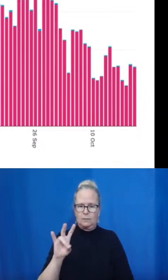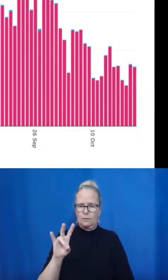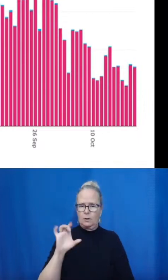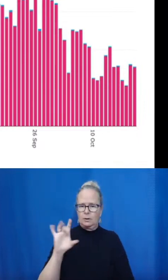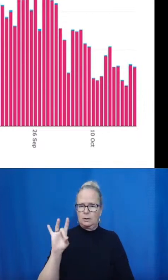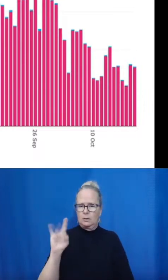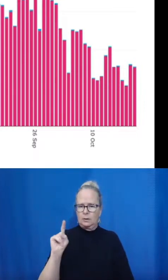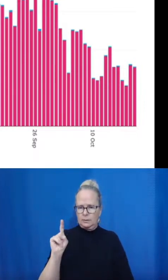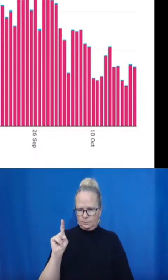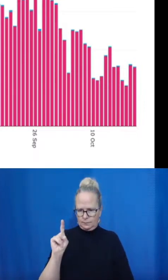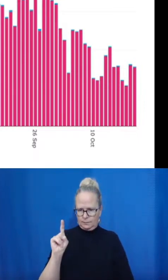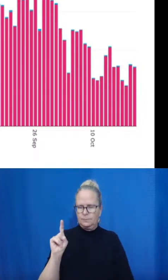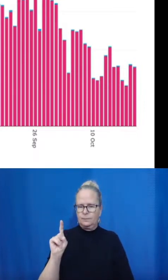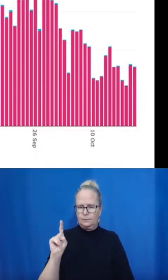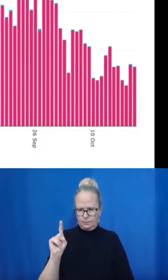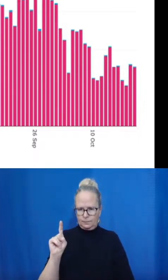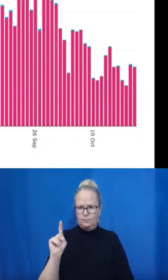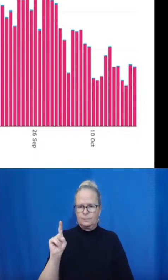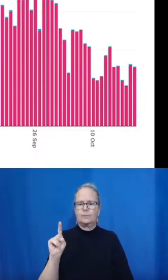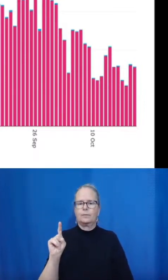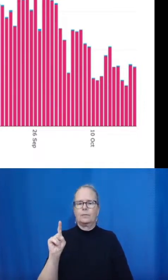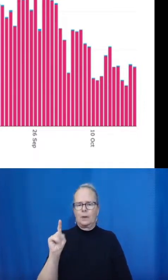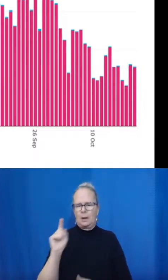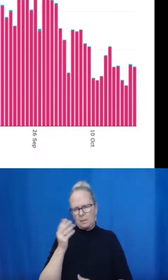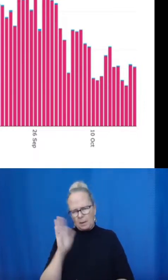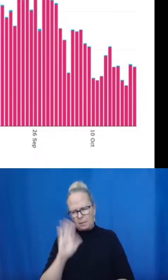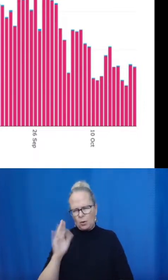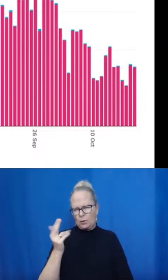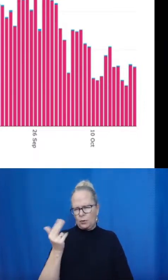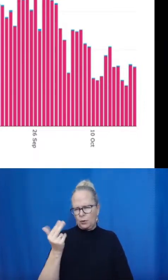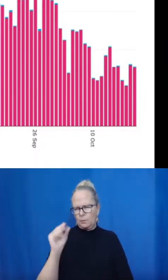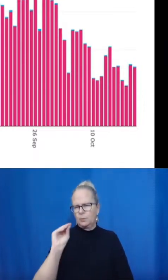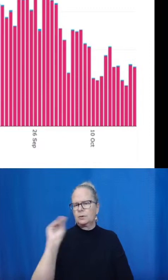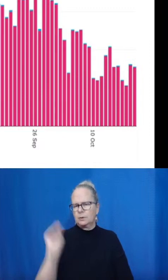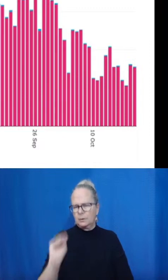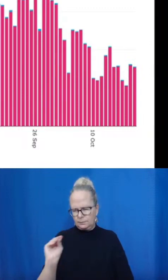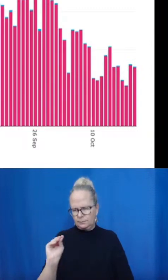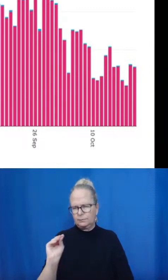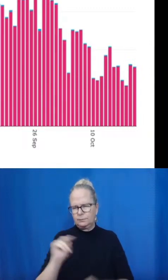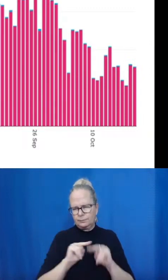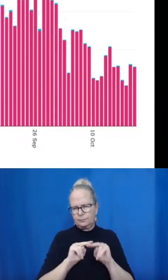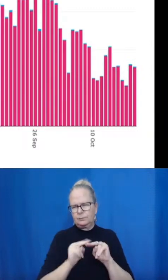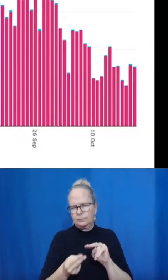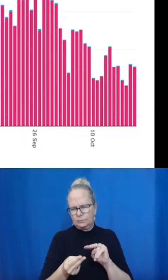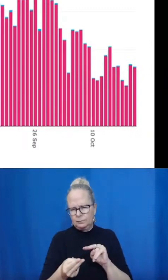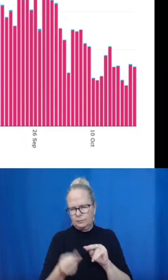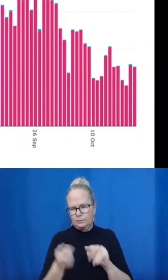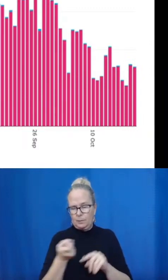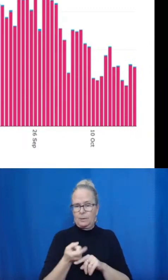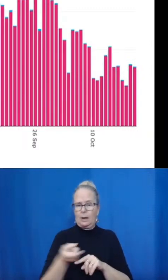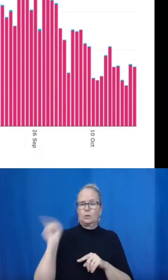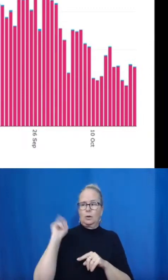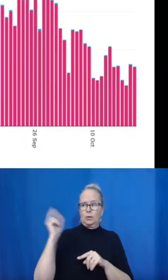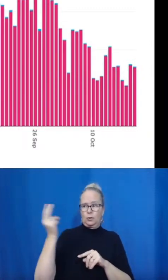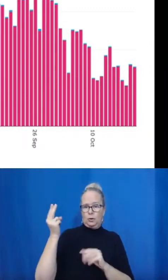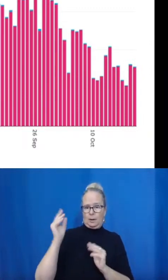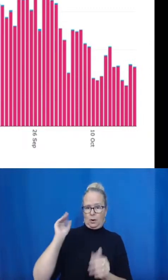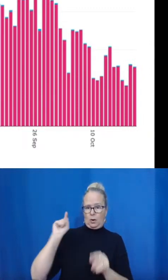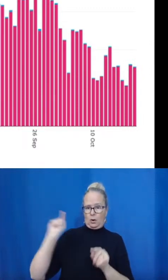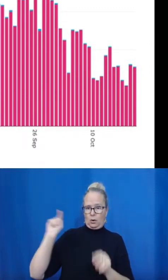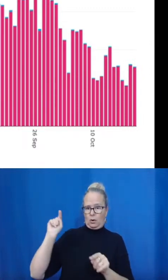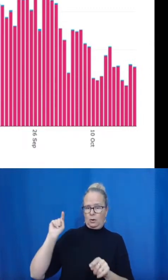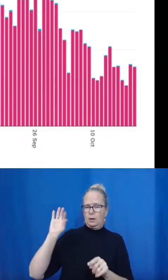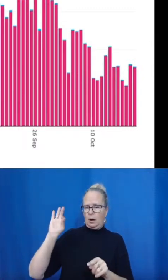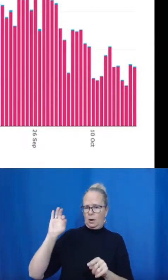decrease from last Thursday's 926. And if you were paying attention yesterday, there was a little bit of